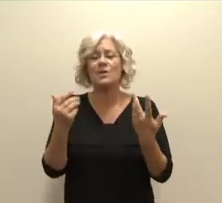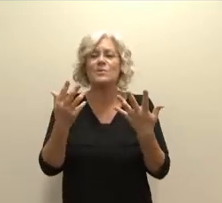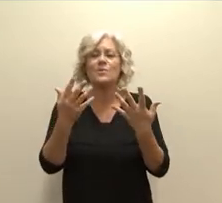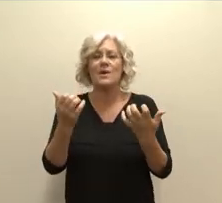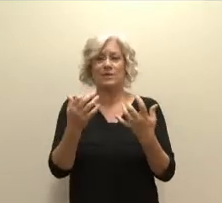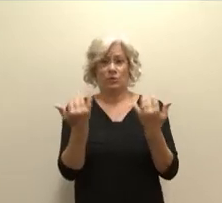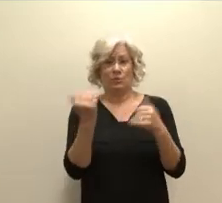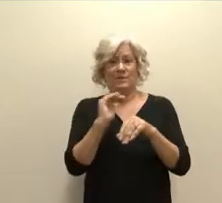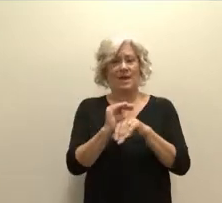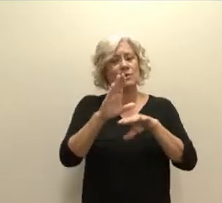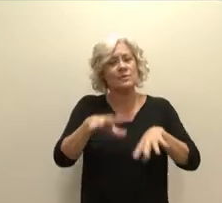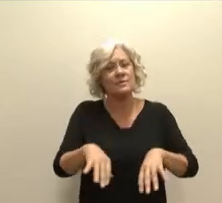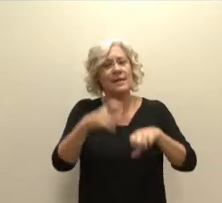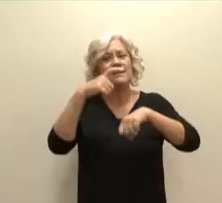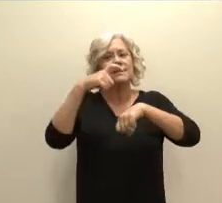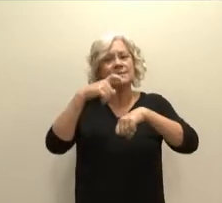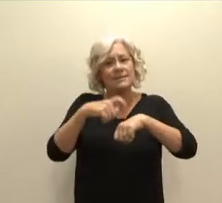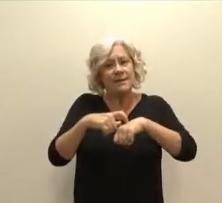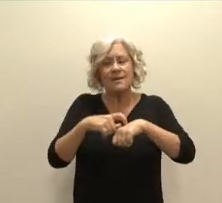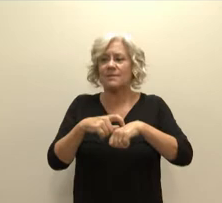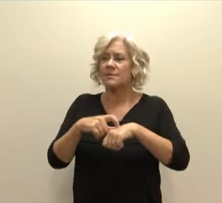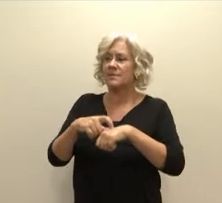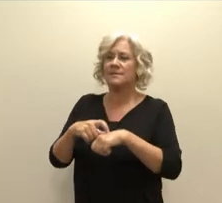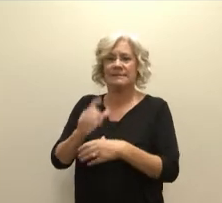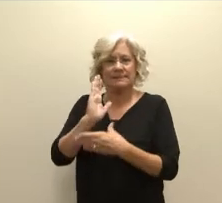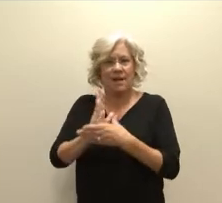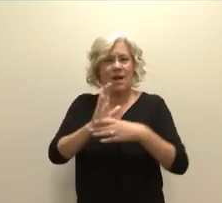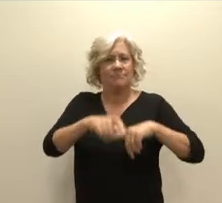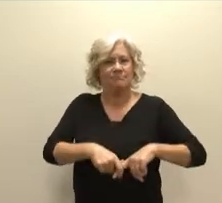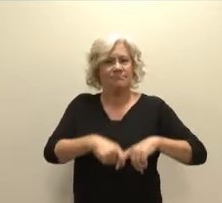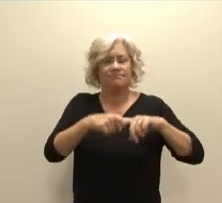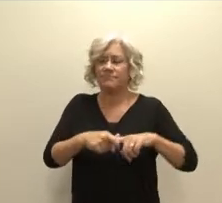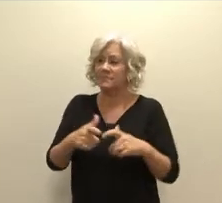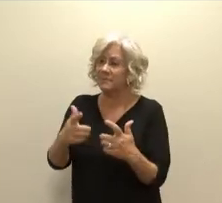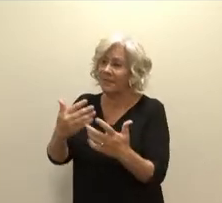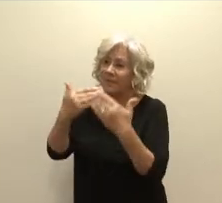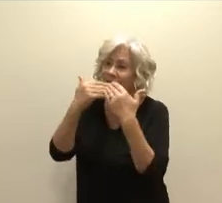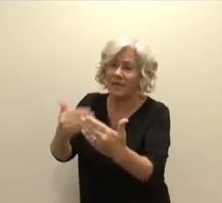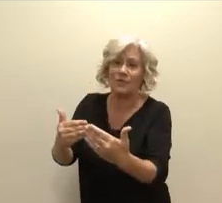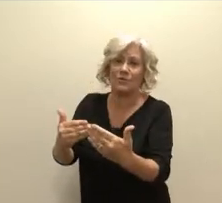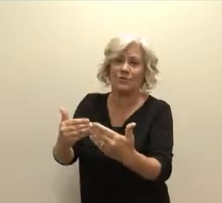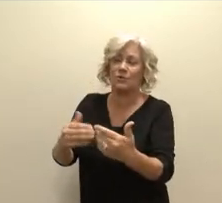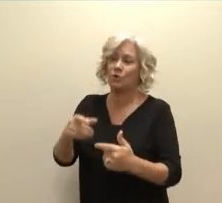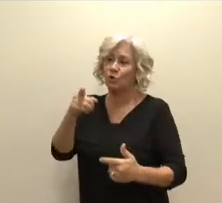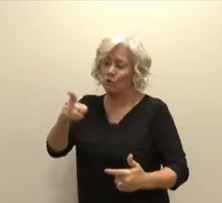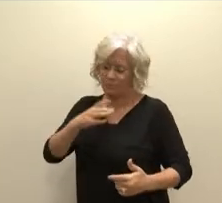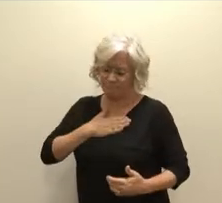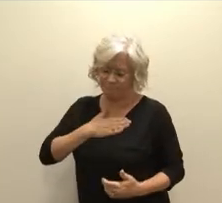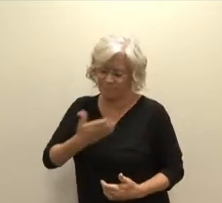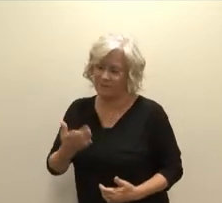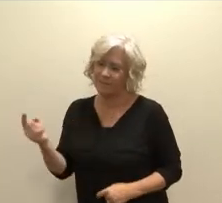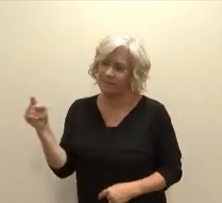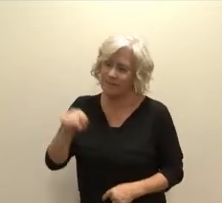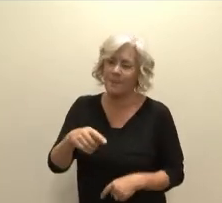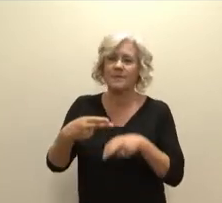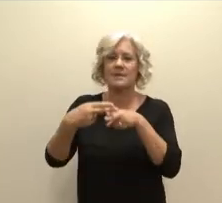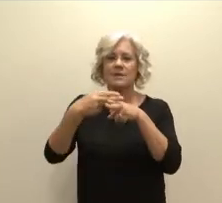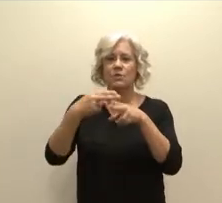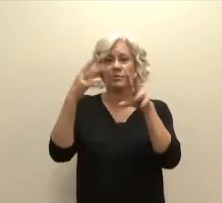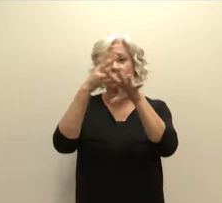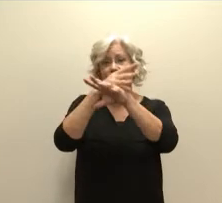pause this evening to say thank you. Thank you in particular for stepping forward to serve as Waco ISD's